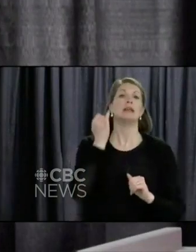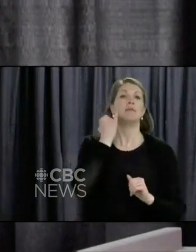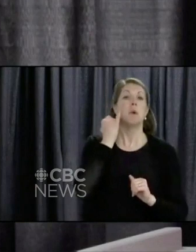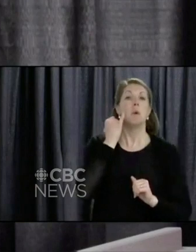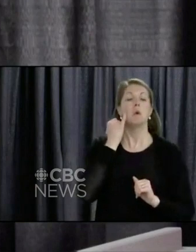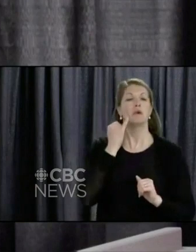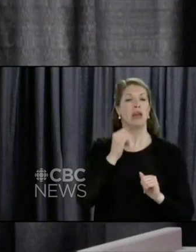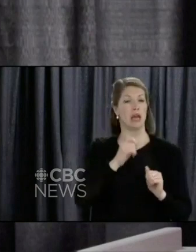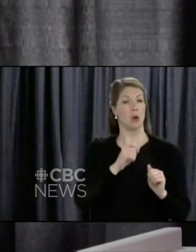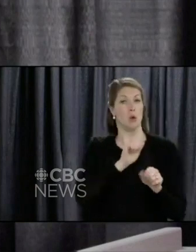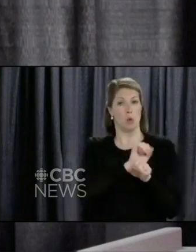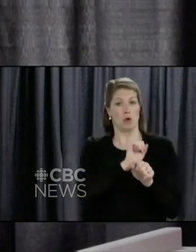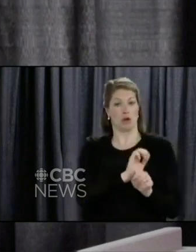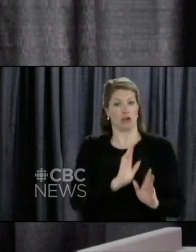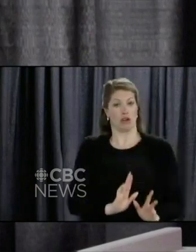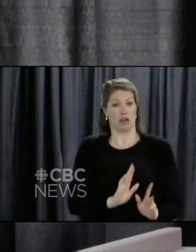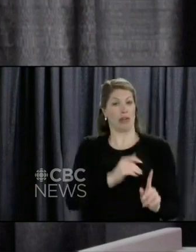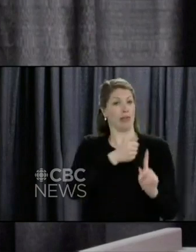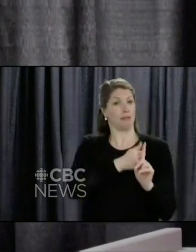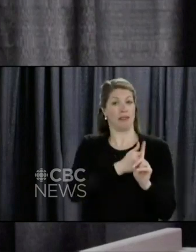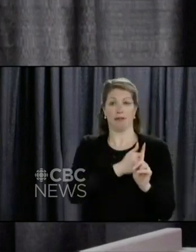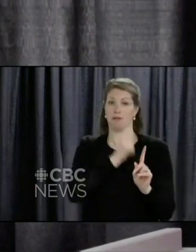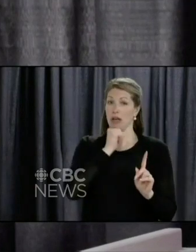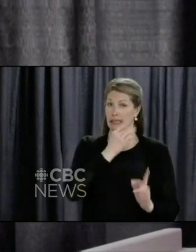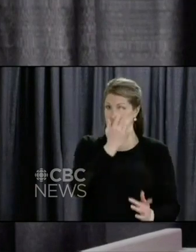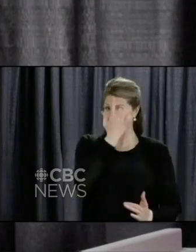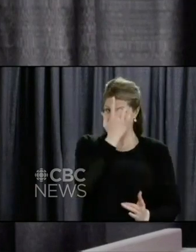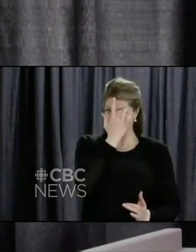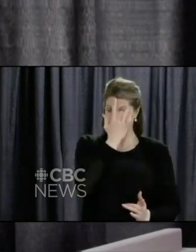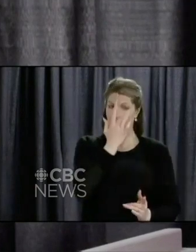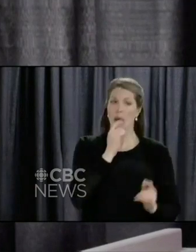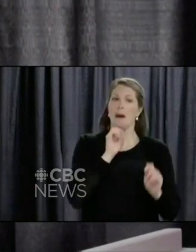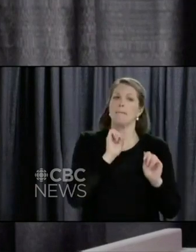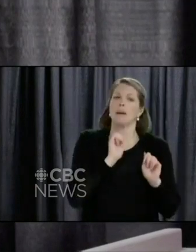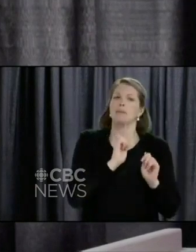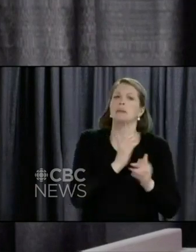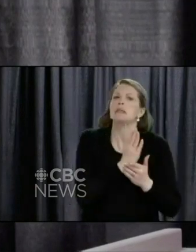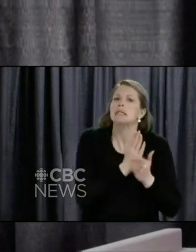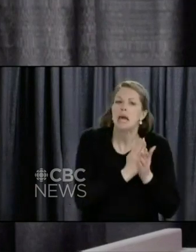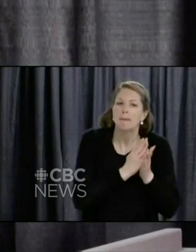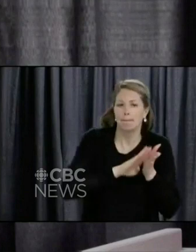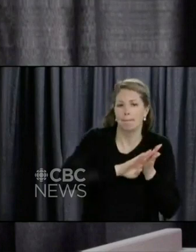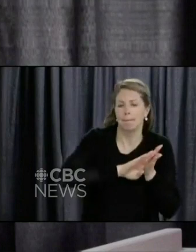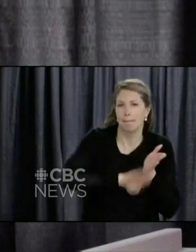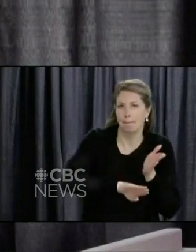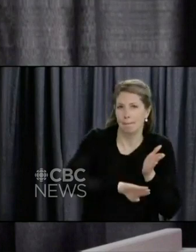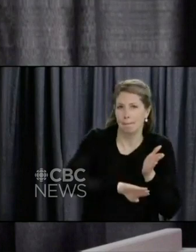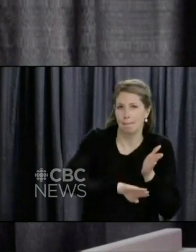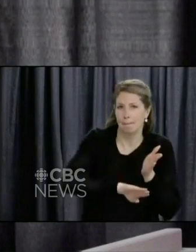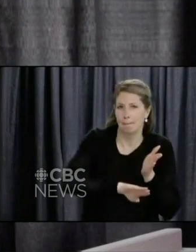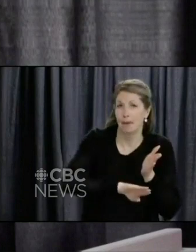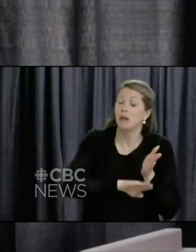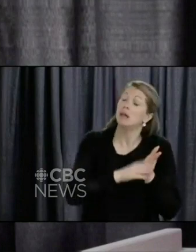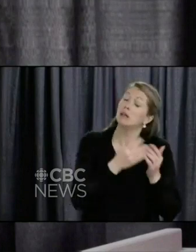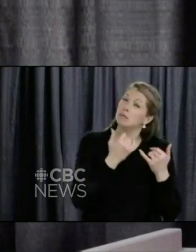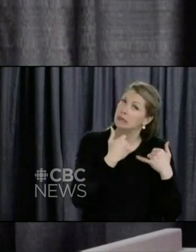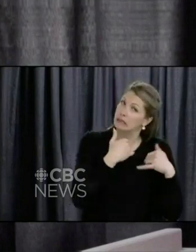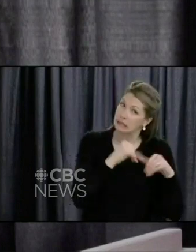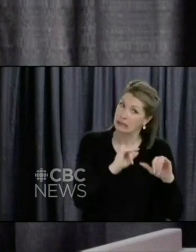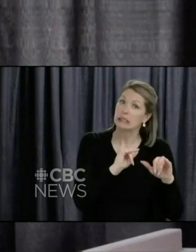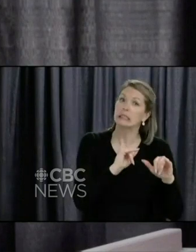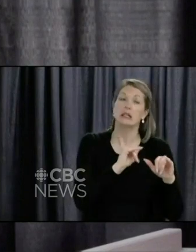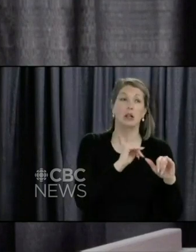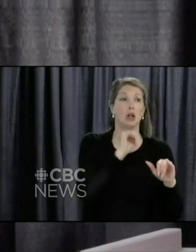not have COVID-19 symptoms in certain sectors. However, these workers must still self-isolate while not at